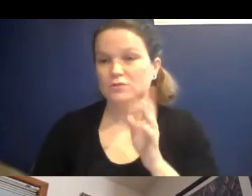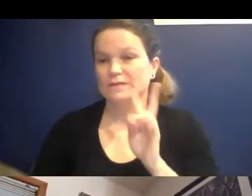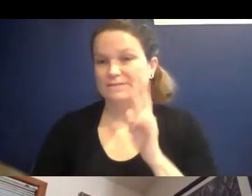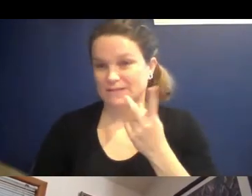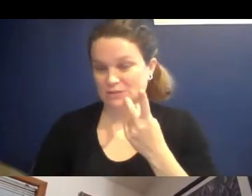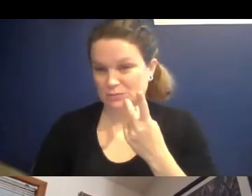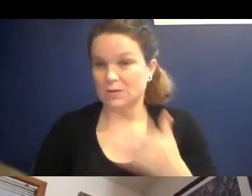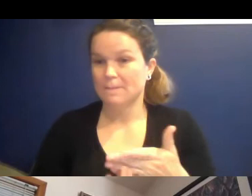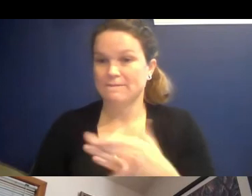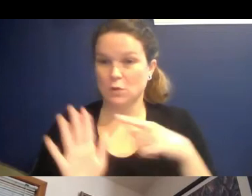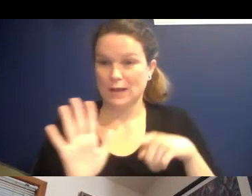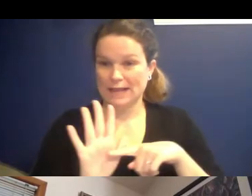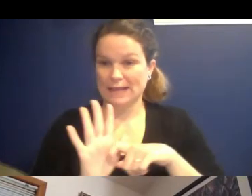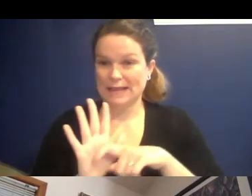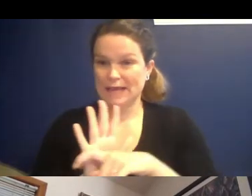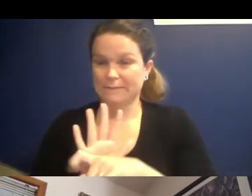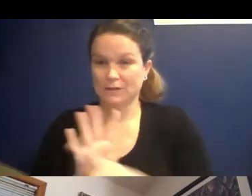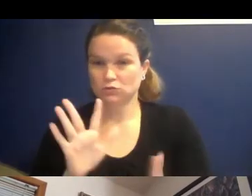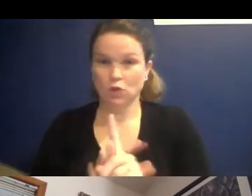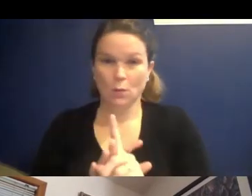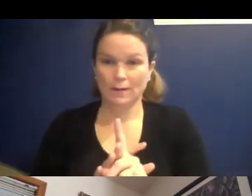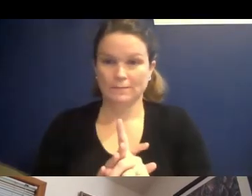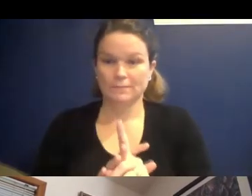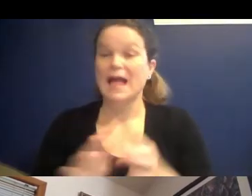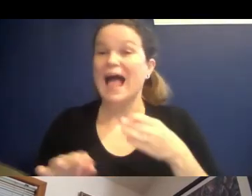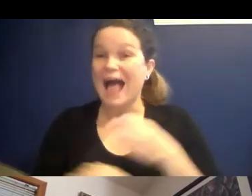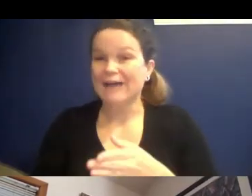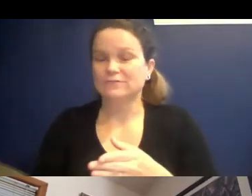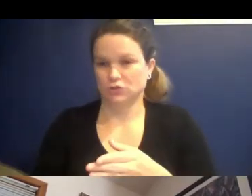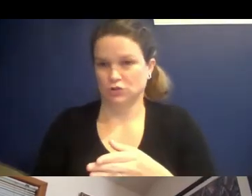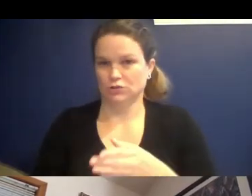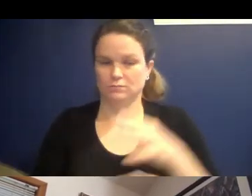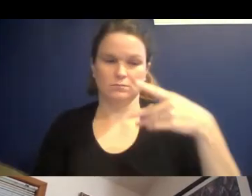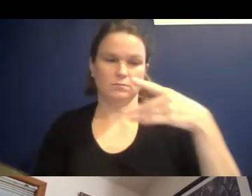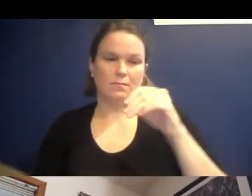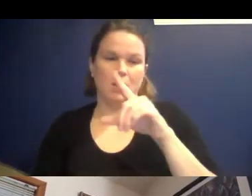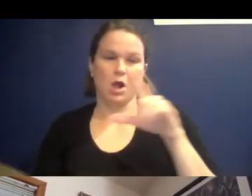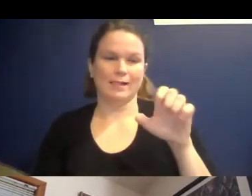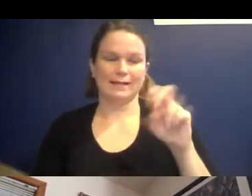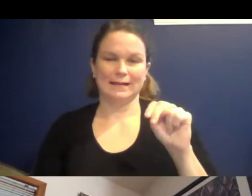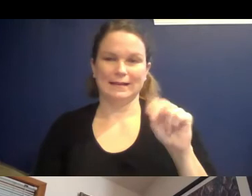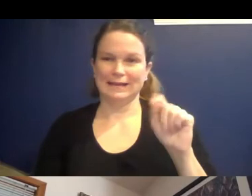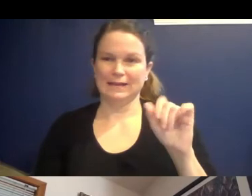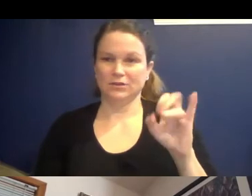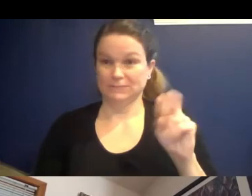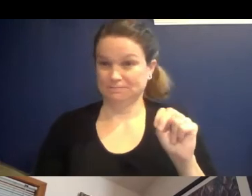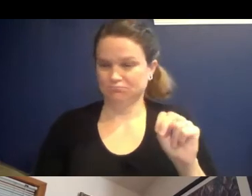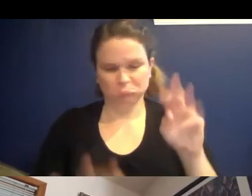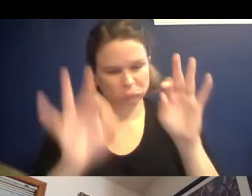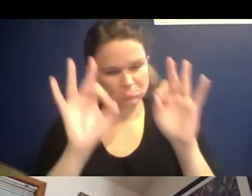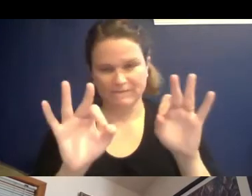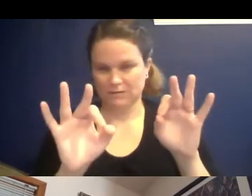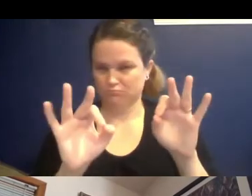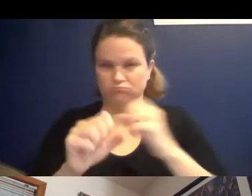the caterpillars are about, but after pollination has occurred, in other words, you already have your fruit, then